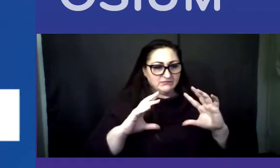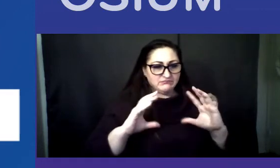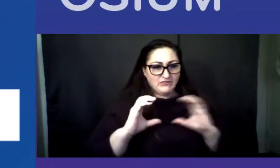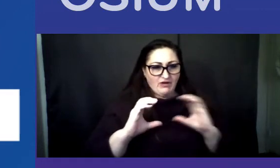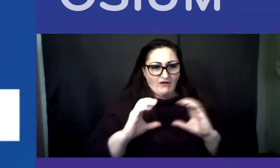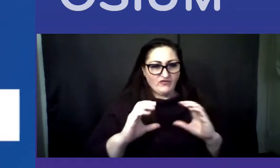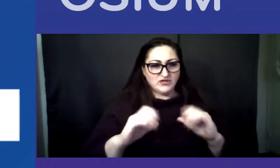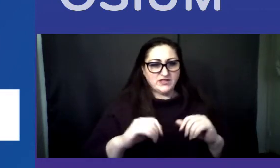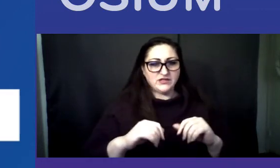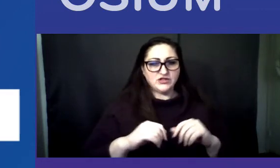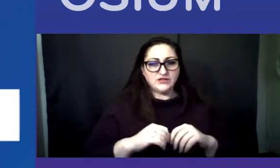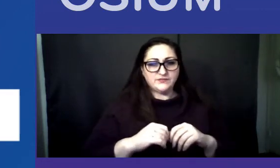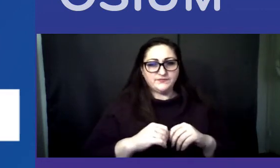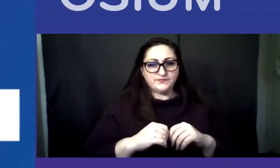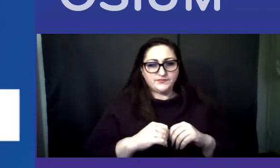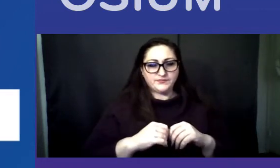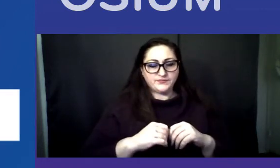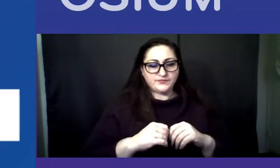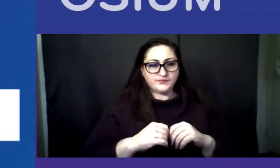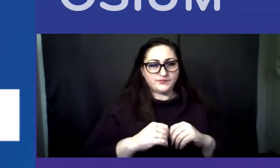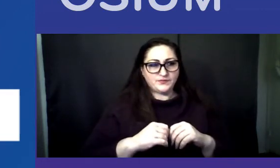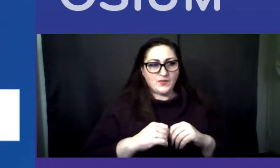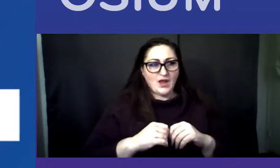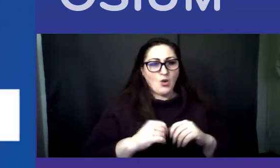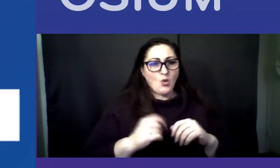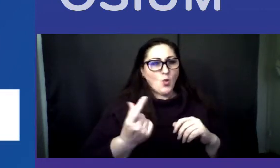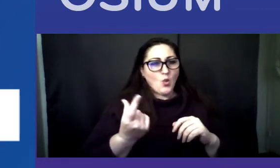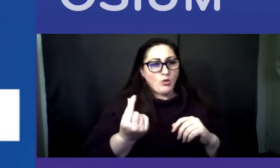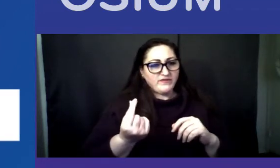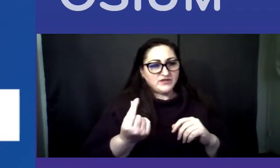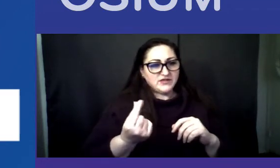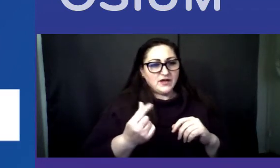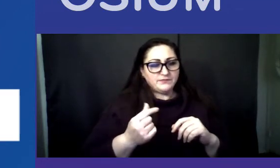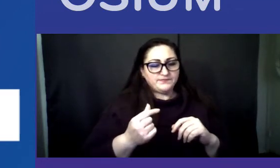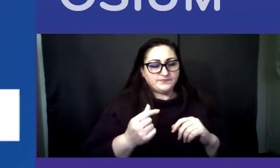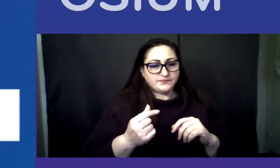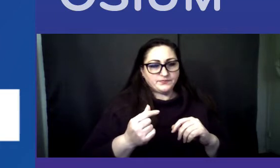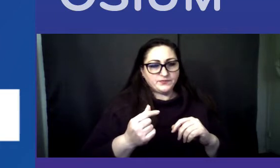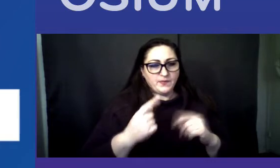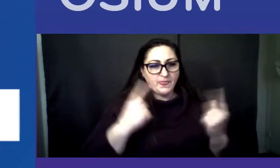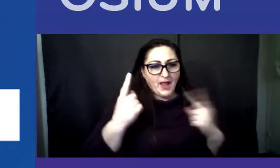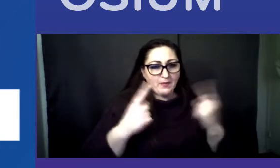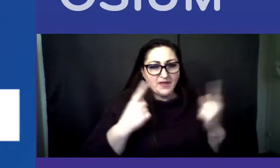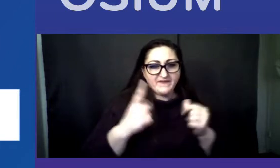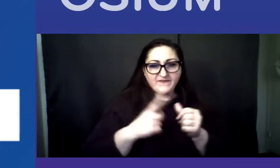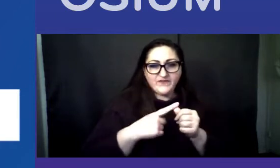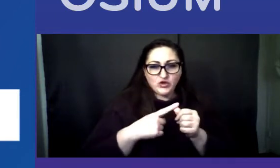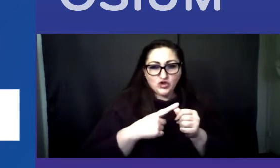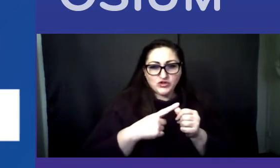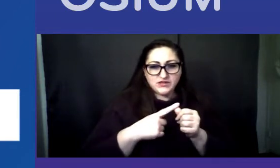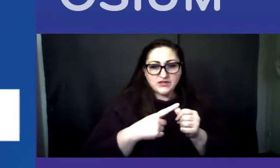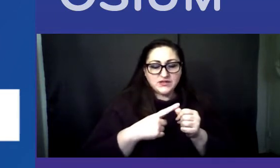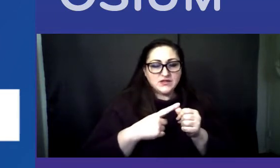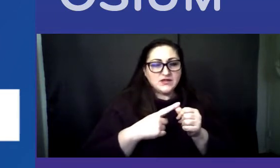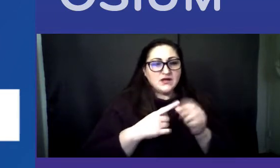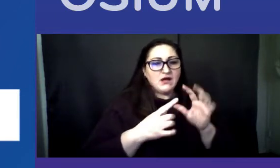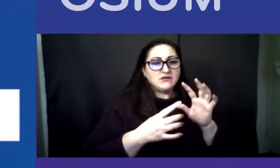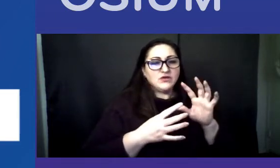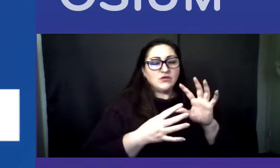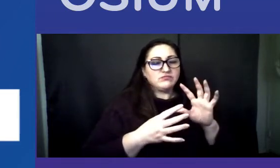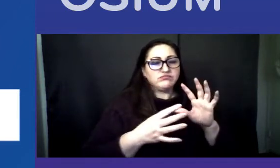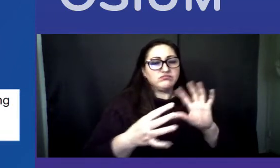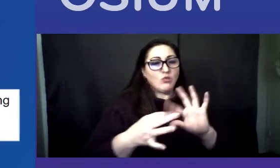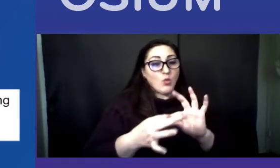we've just moved to, I'm thinking about, so firstly, to kind of anchor us in thinking of like, what is your